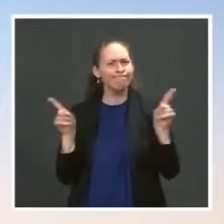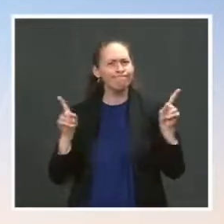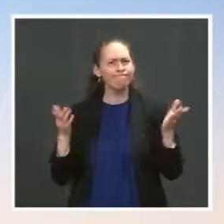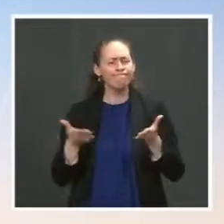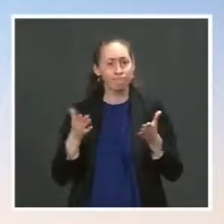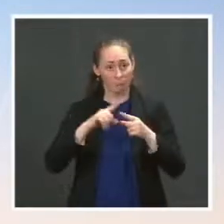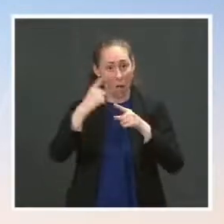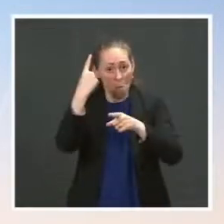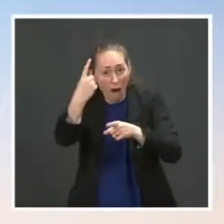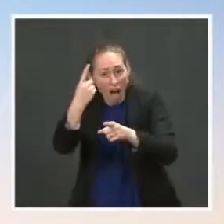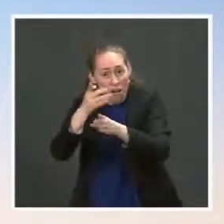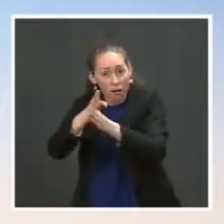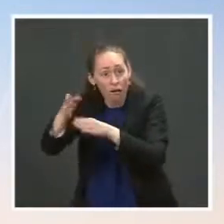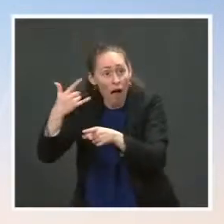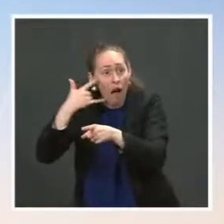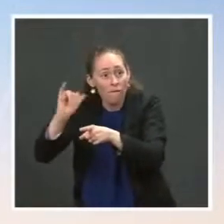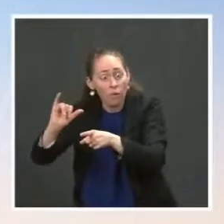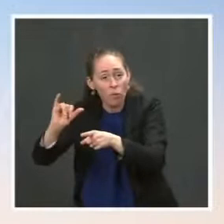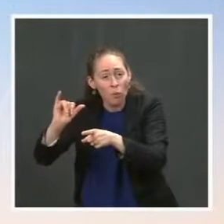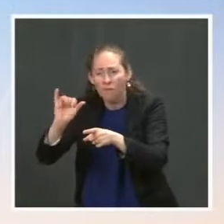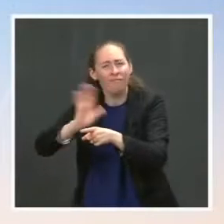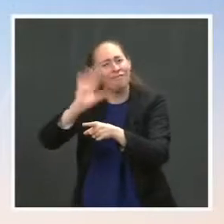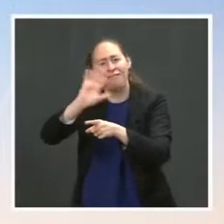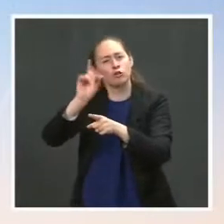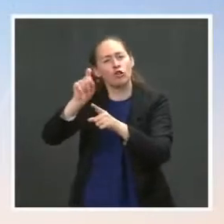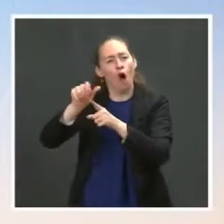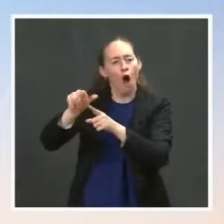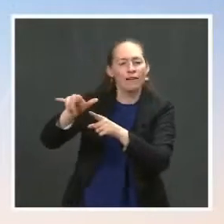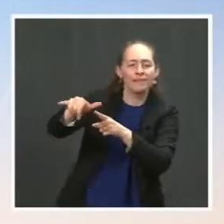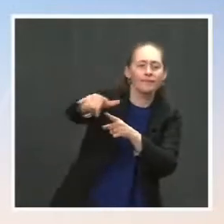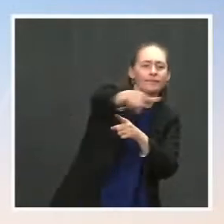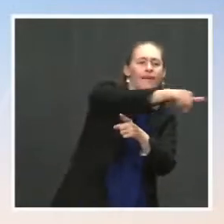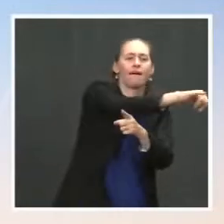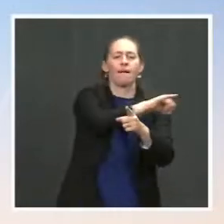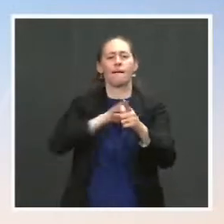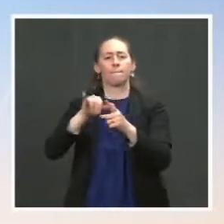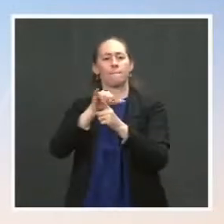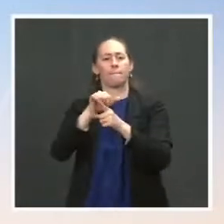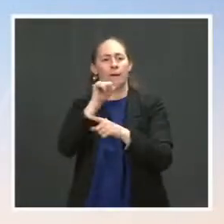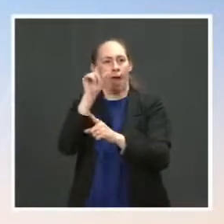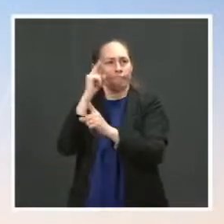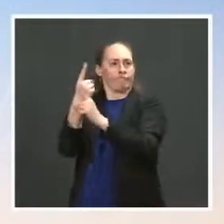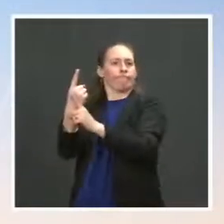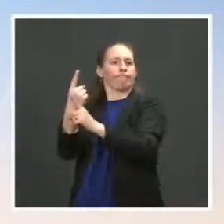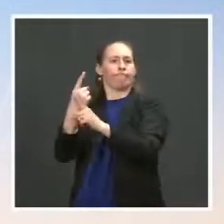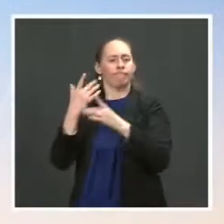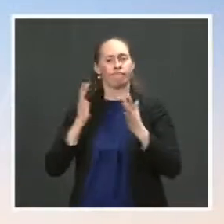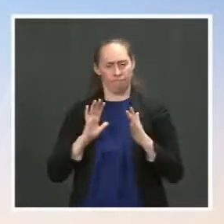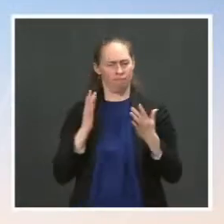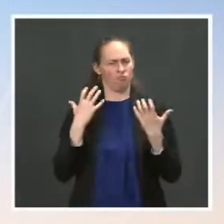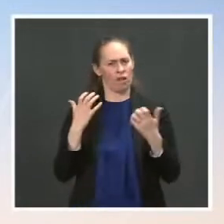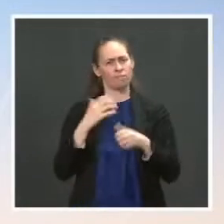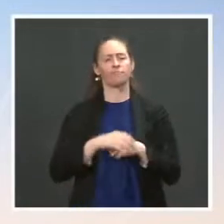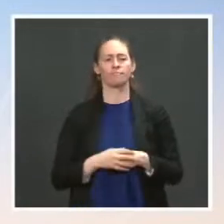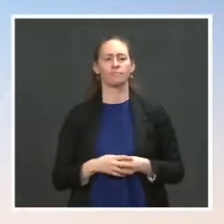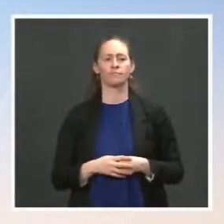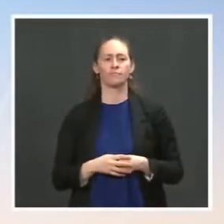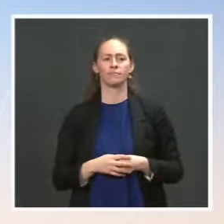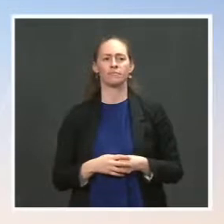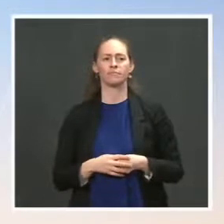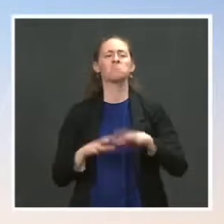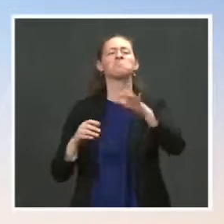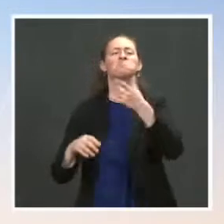lifting our game as a country. And if I may, from Ben Gittleson of WABC in New York. Does the administration